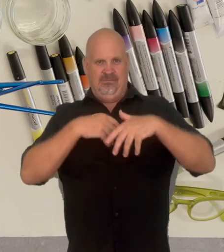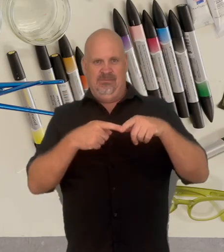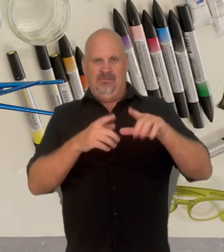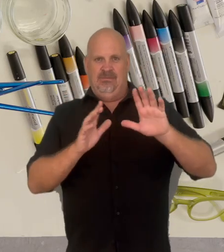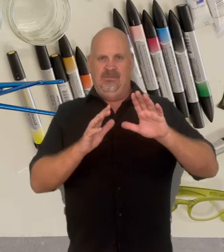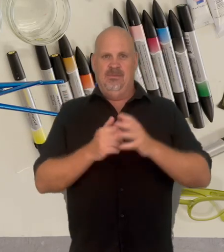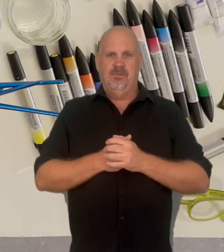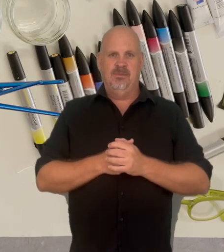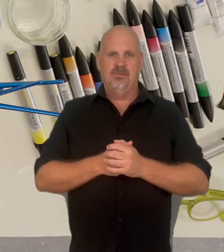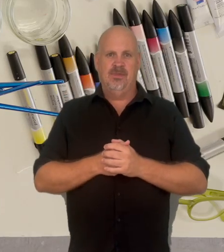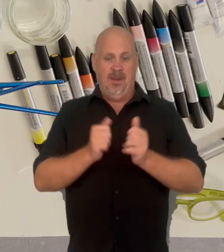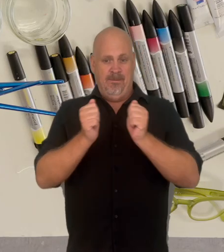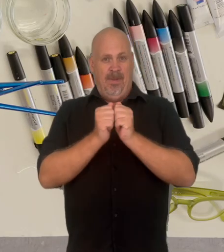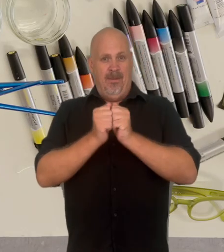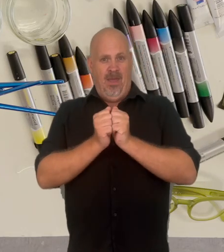just fold the paper like that